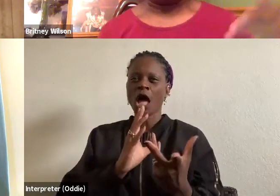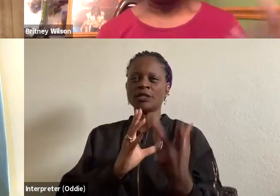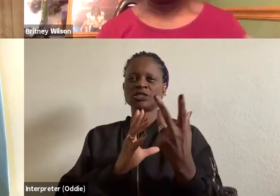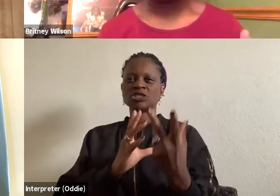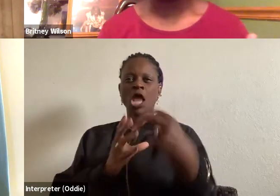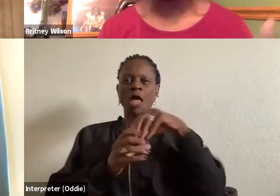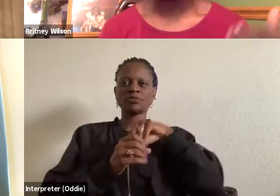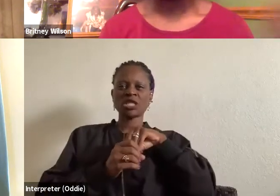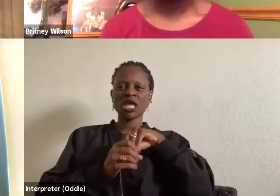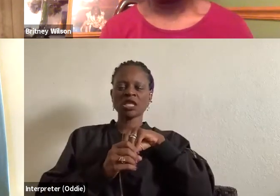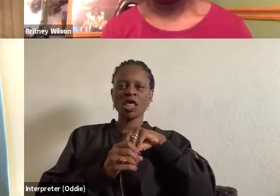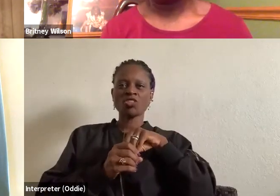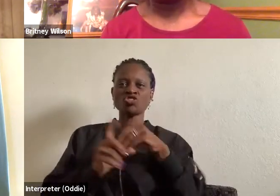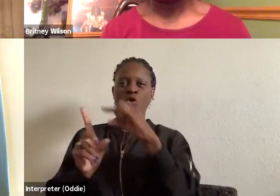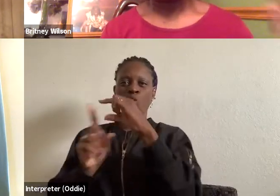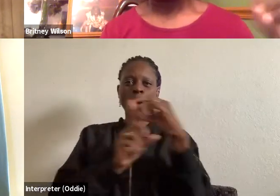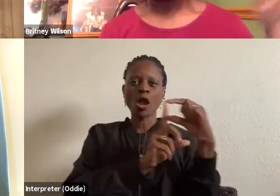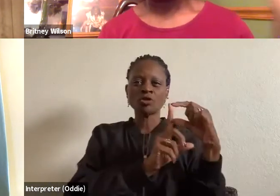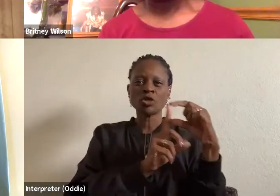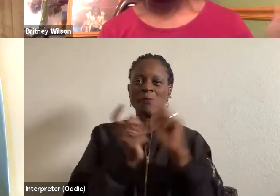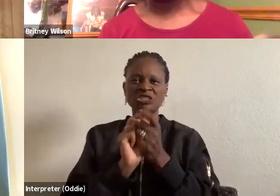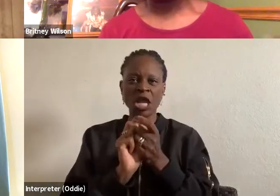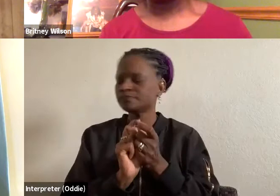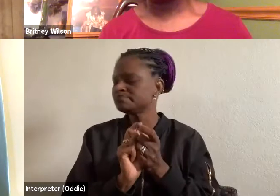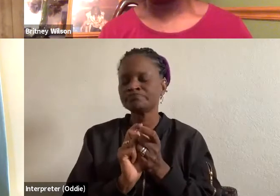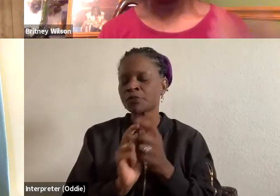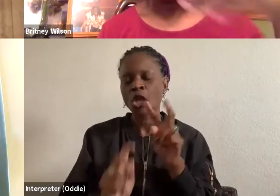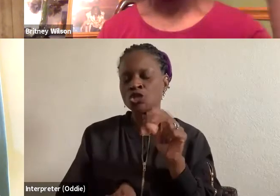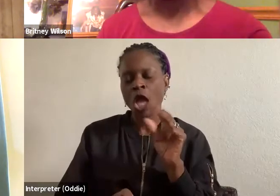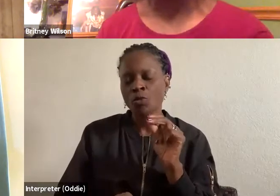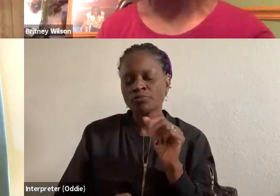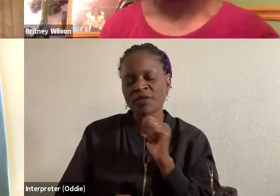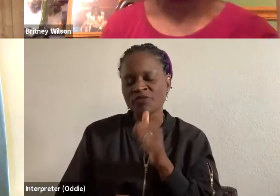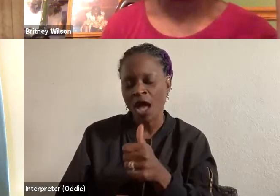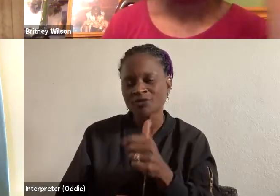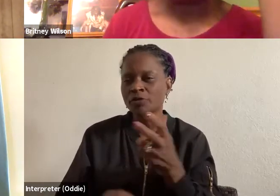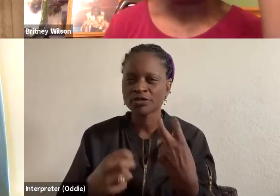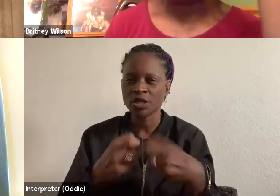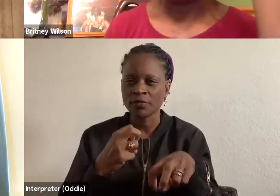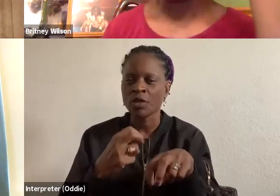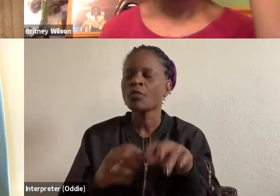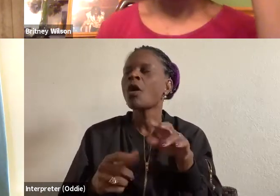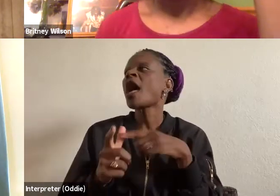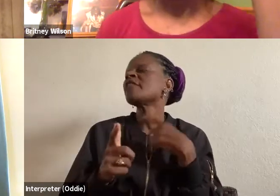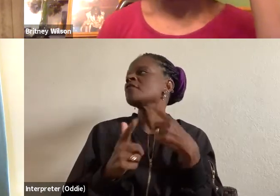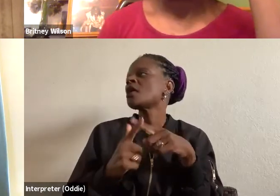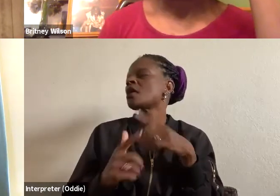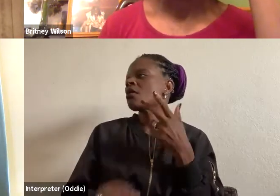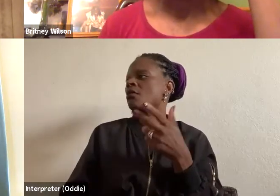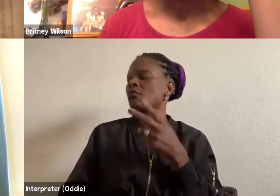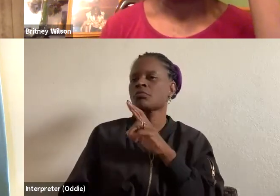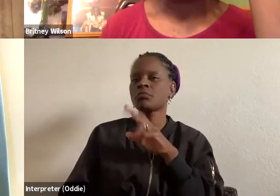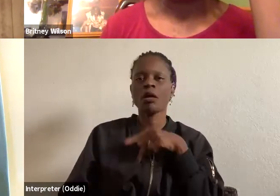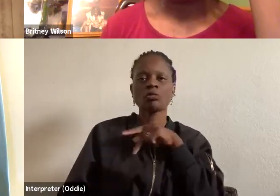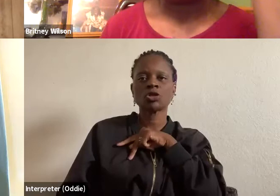actual practices and philosophies. And I think that's a little bit difficult. And then just on a personal realm, I mean, like, I've